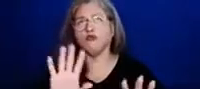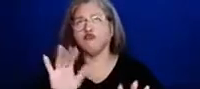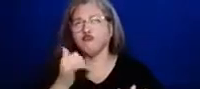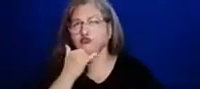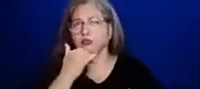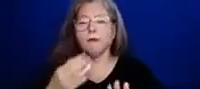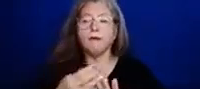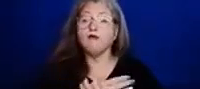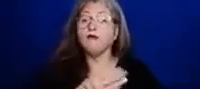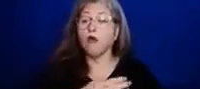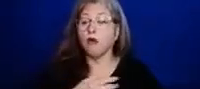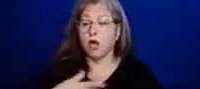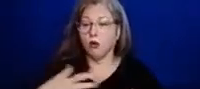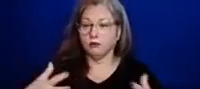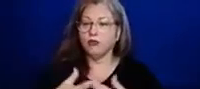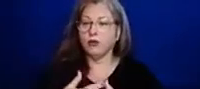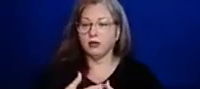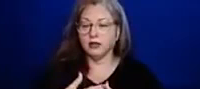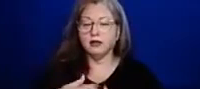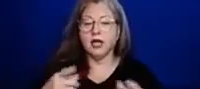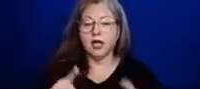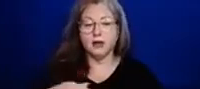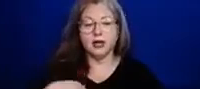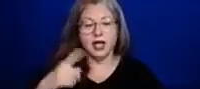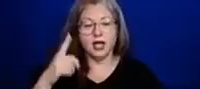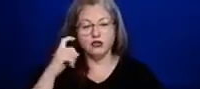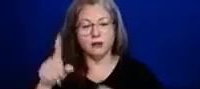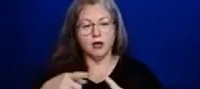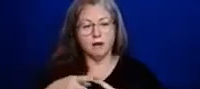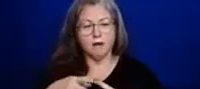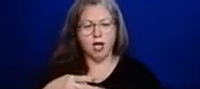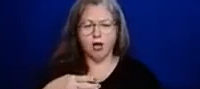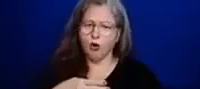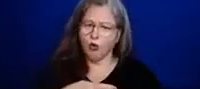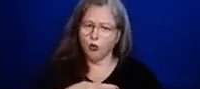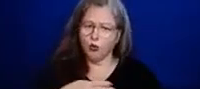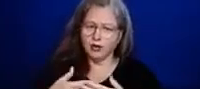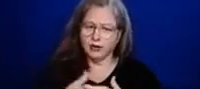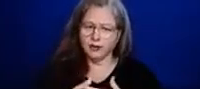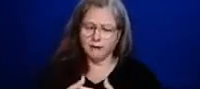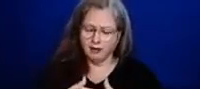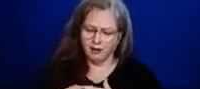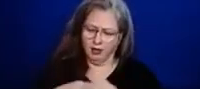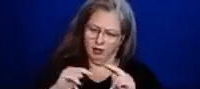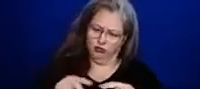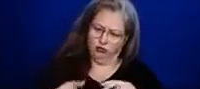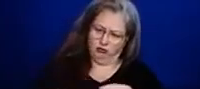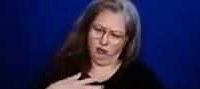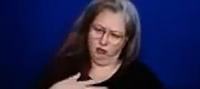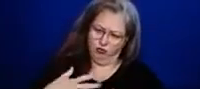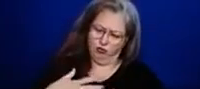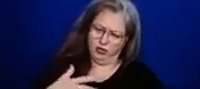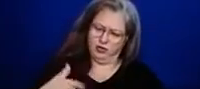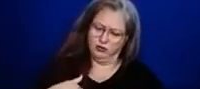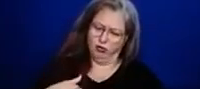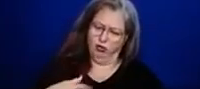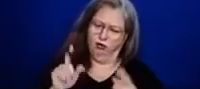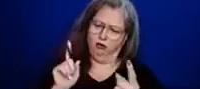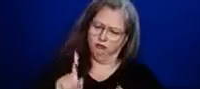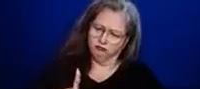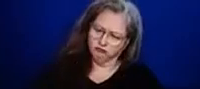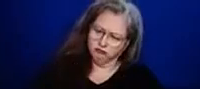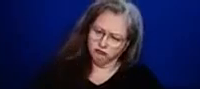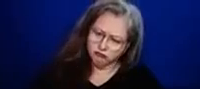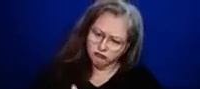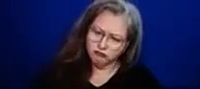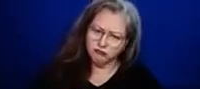pregnant, I had a dream of a wooden baby that was breathing. So I would approach this wooden baby, and it